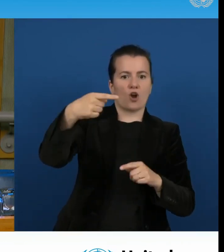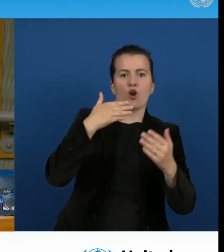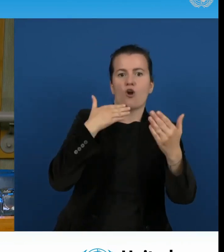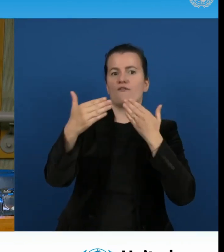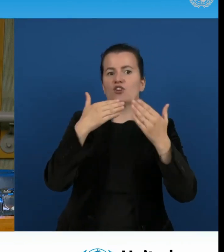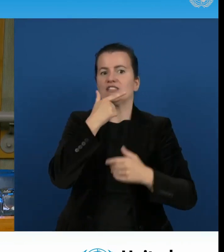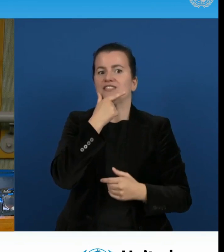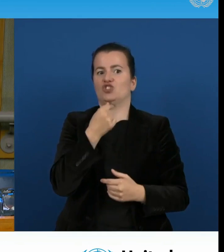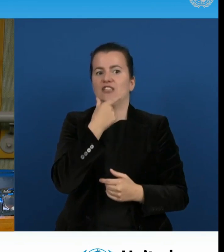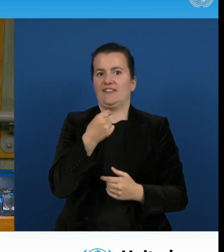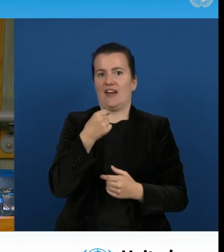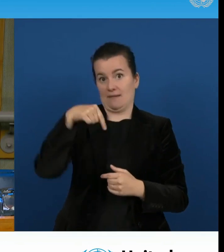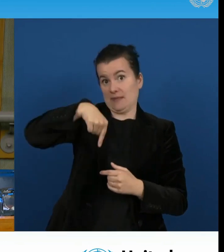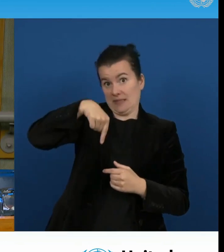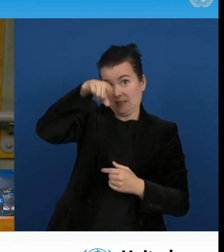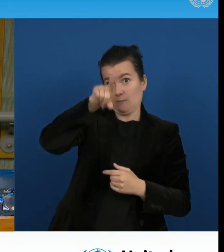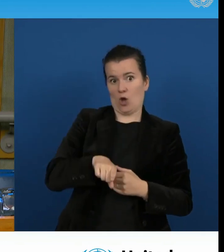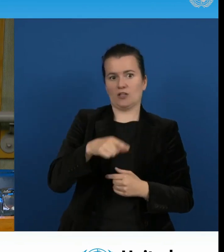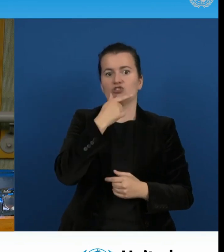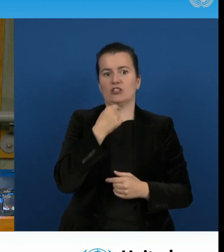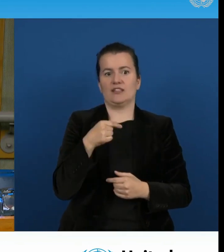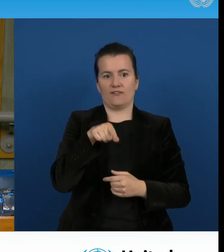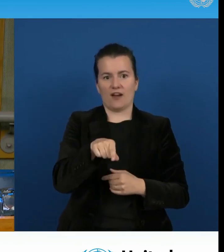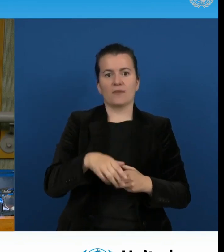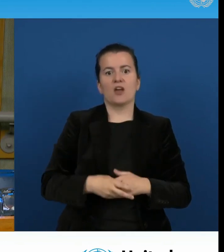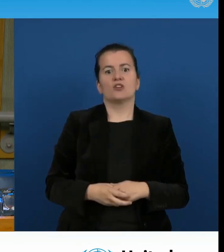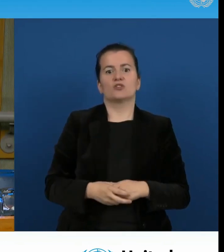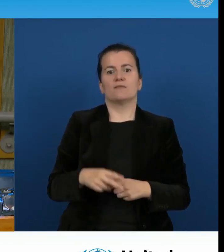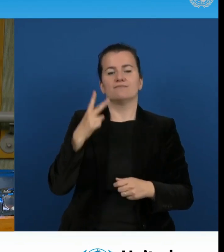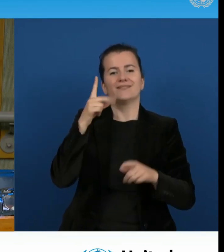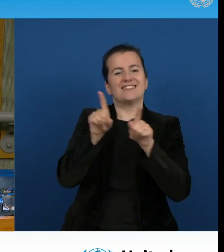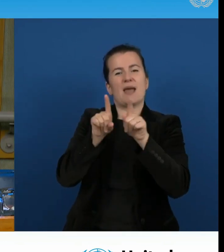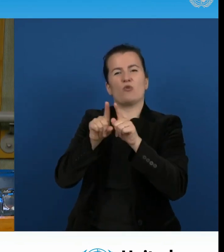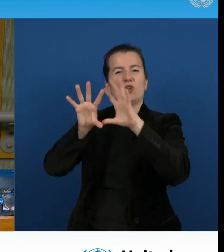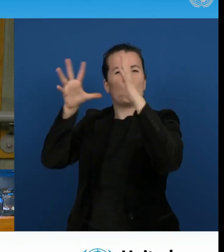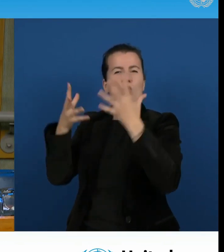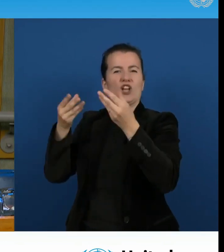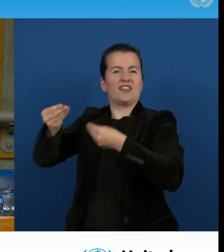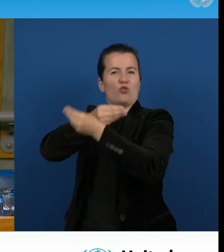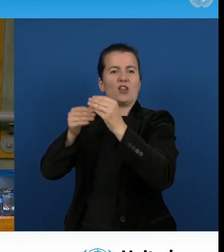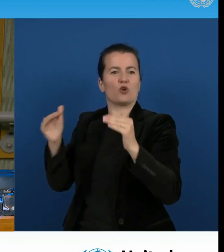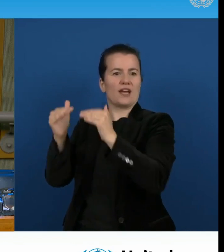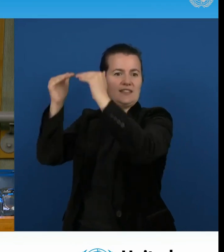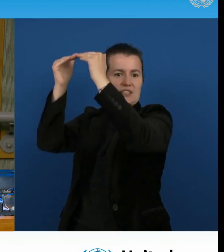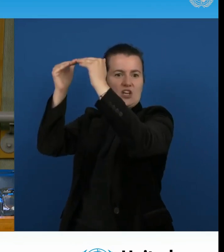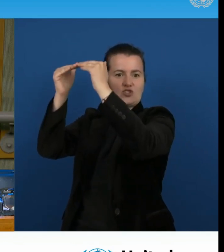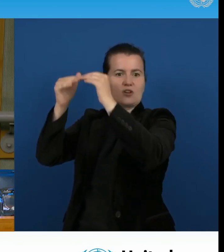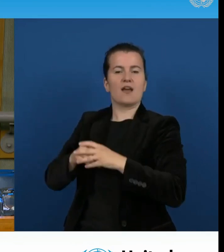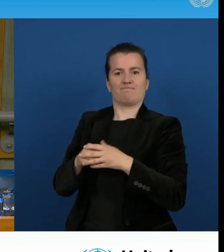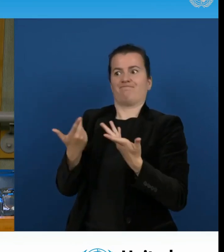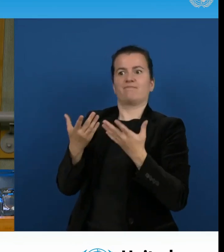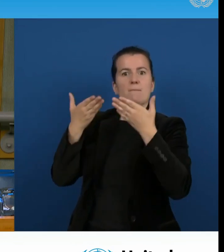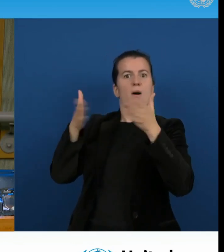Much more progress has been made over the last years on disability-inclusive social protection schemes. The ILO, together with UNICEF,